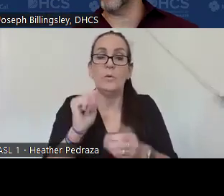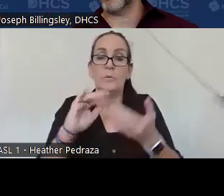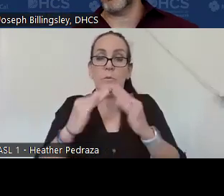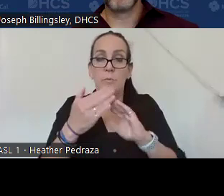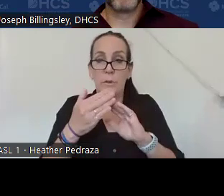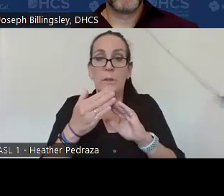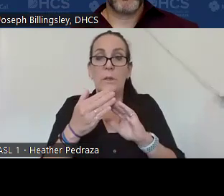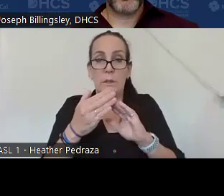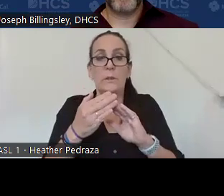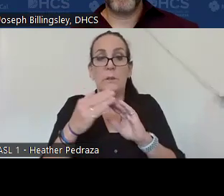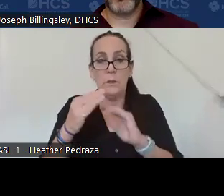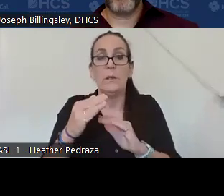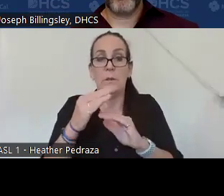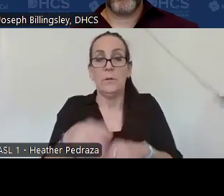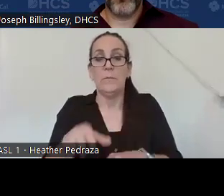we're continually